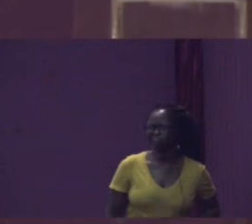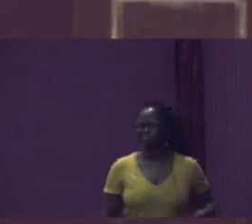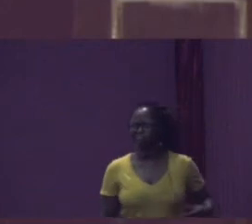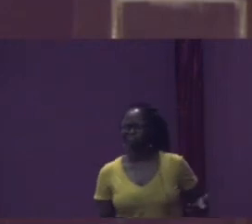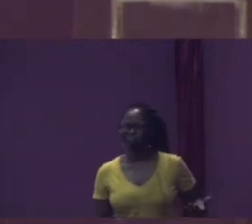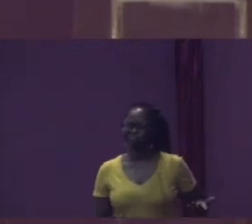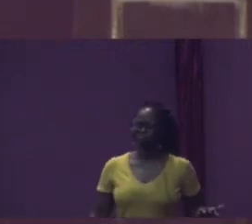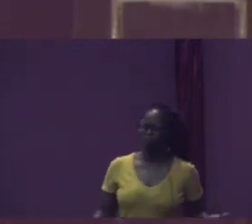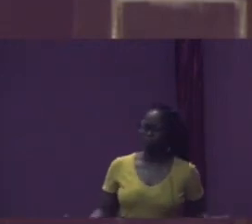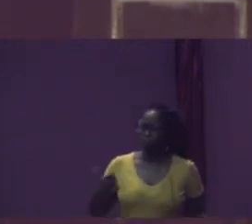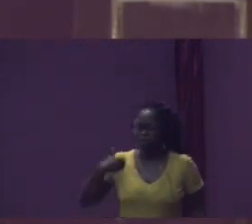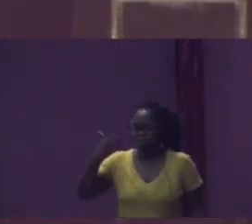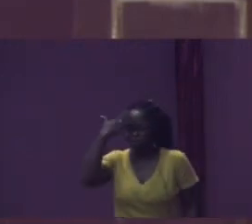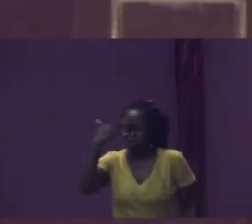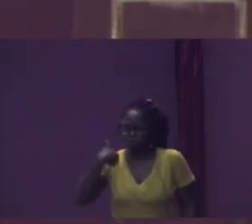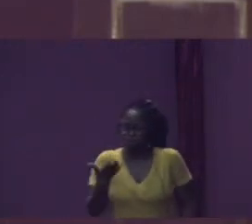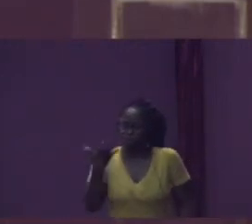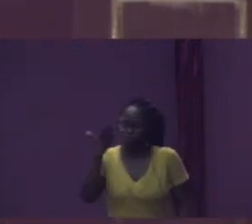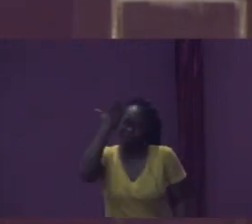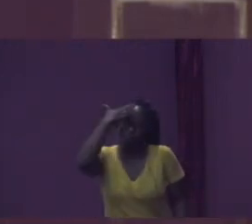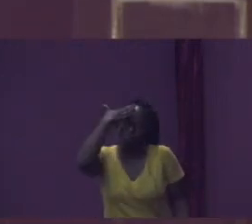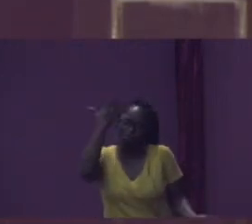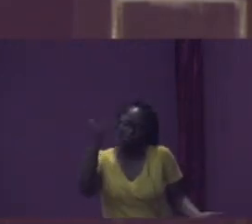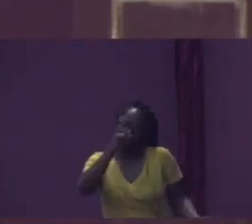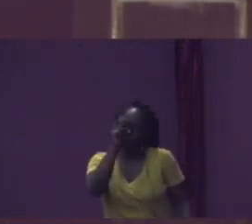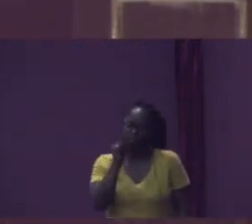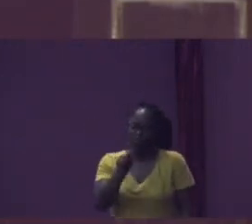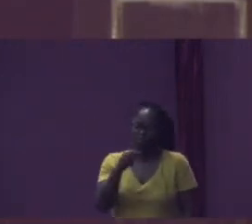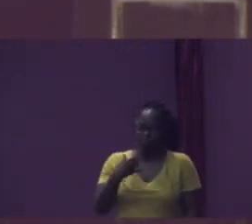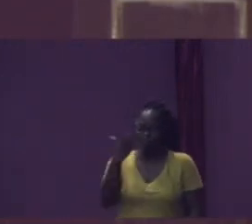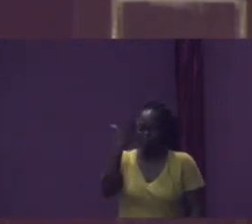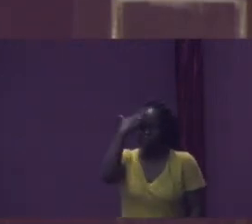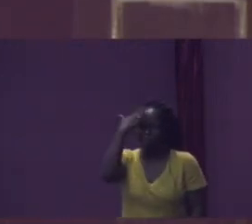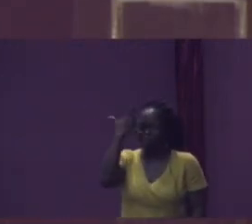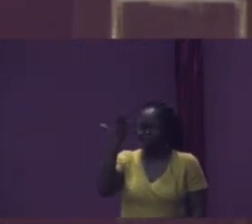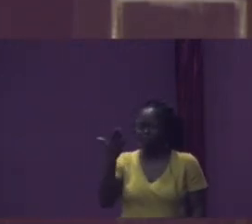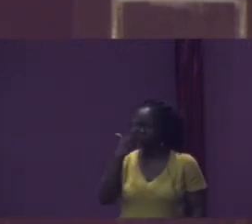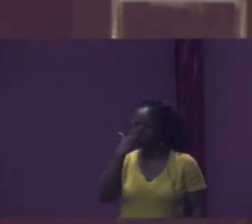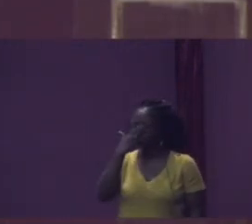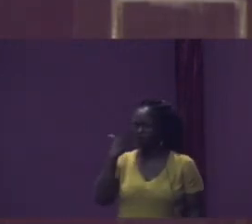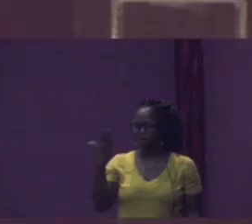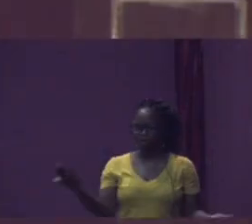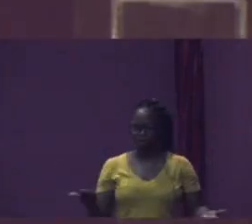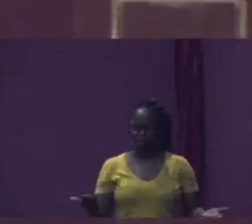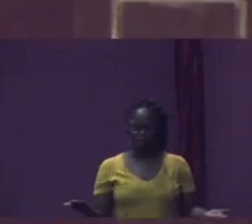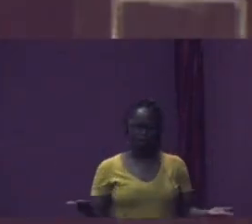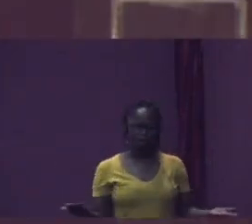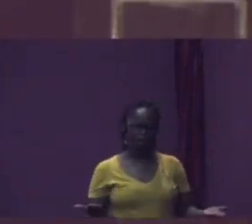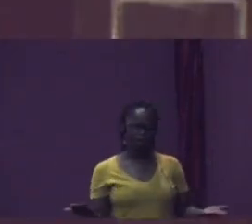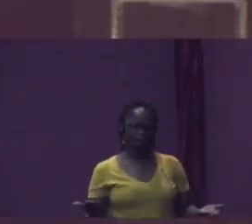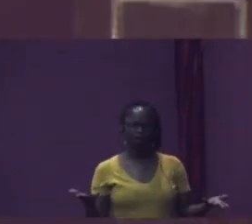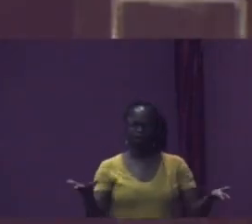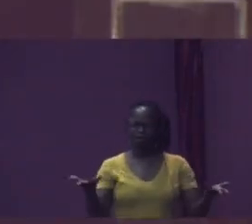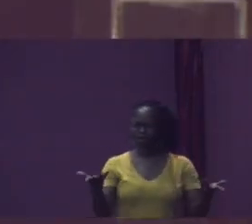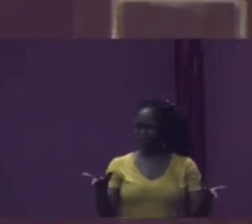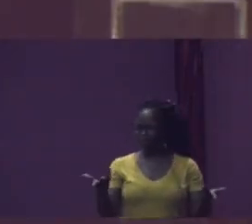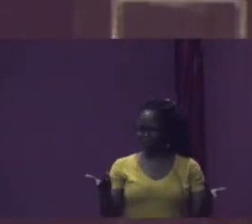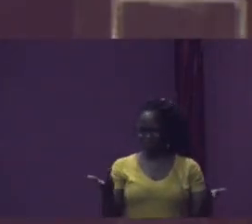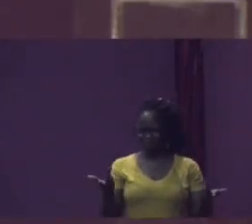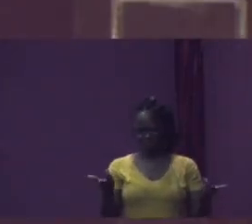But in terms of her experience of care, in terms of quality, she was very, very happy with the care. So at least she has